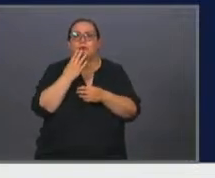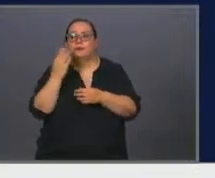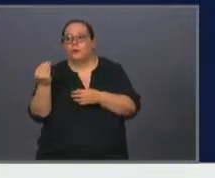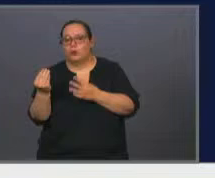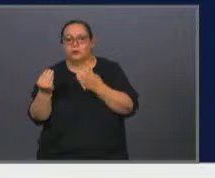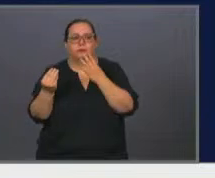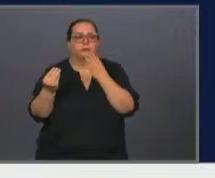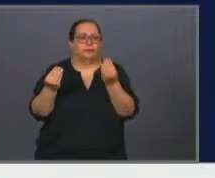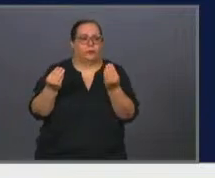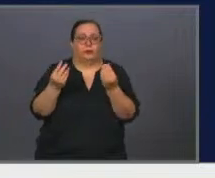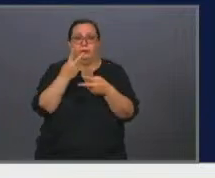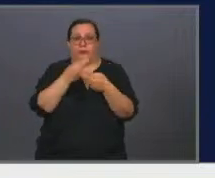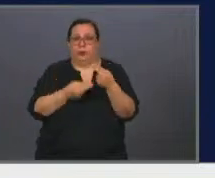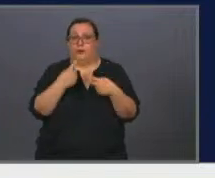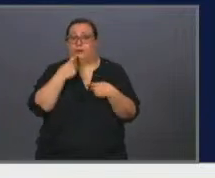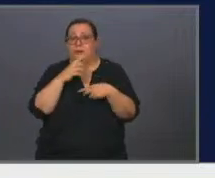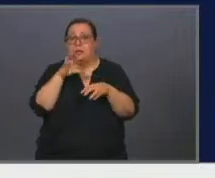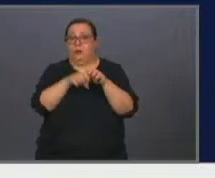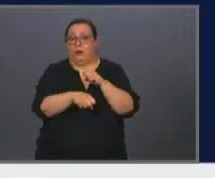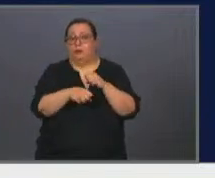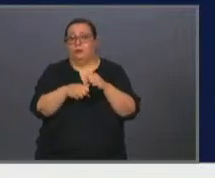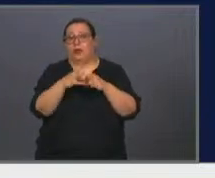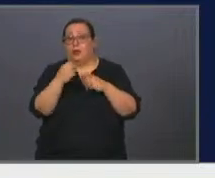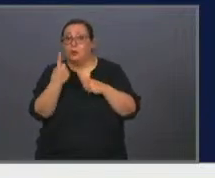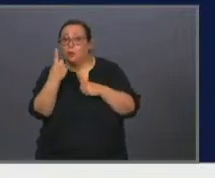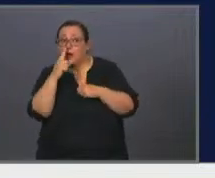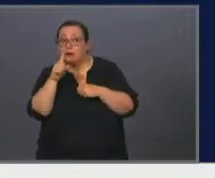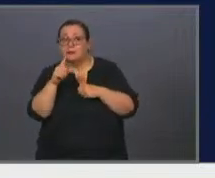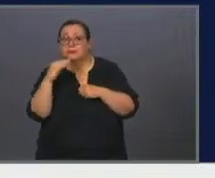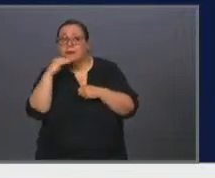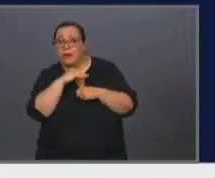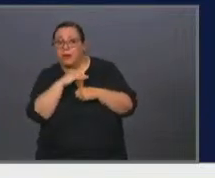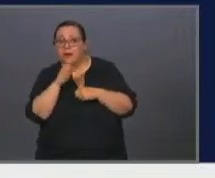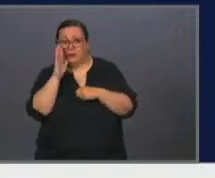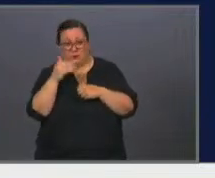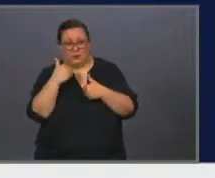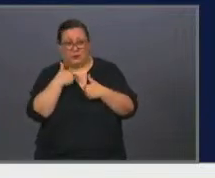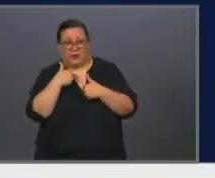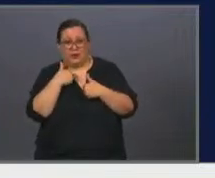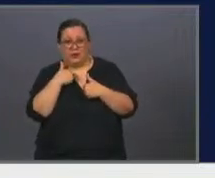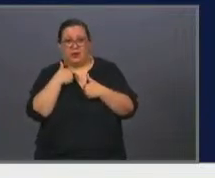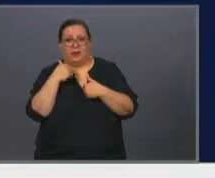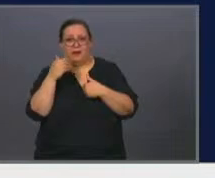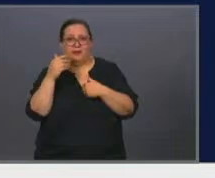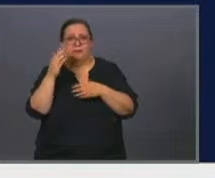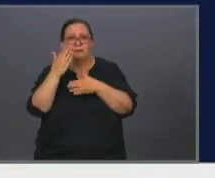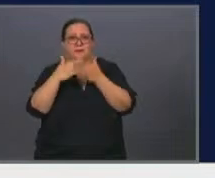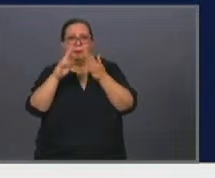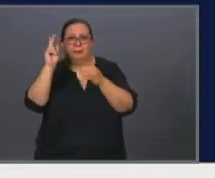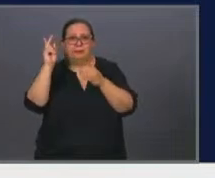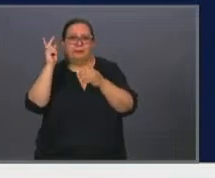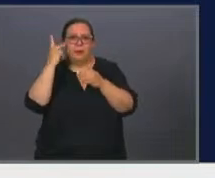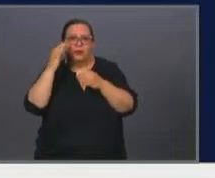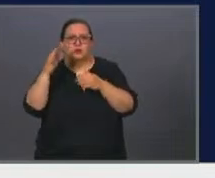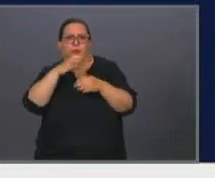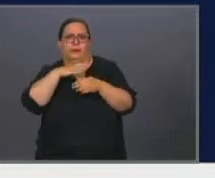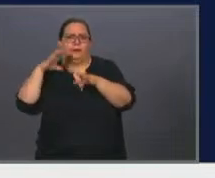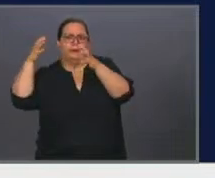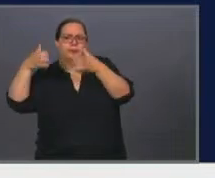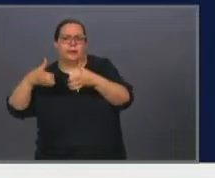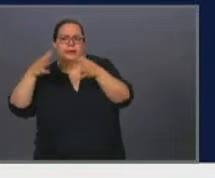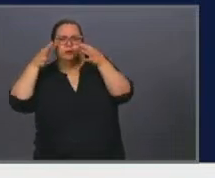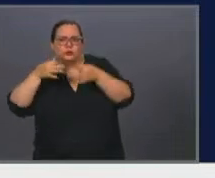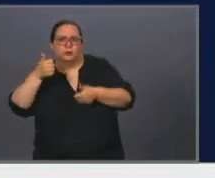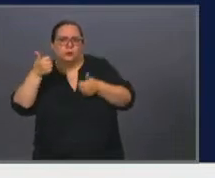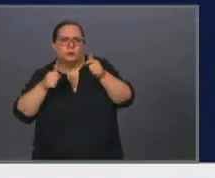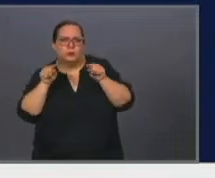claim they were raped and one of them is lying, are you going to have a bureaucrat or a little committee determine which one is